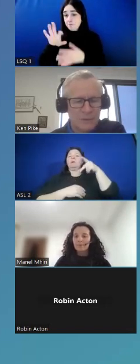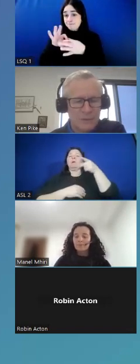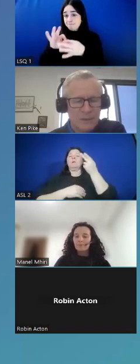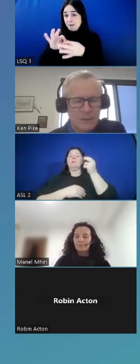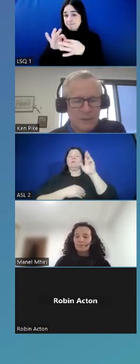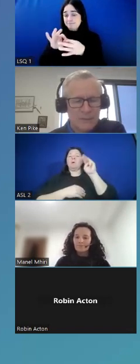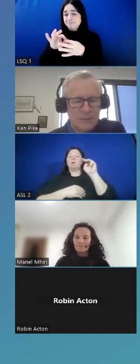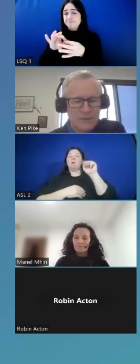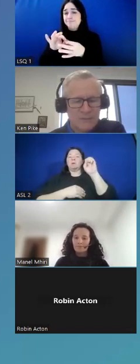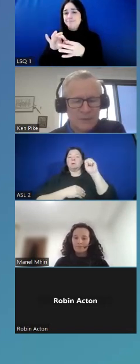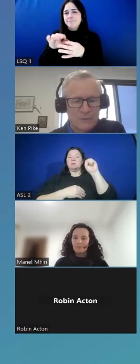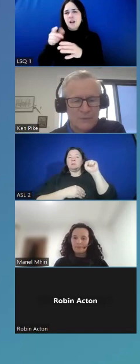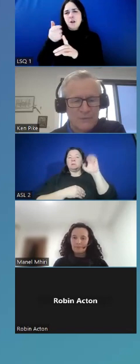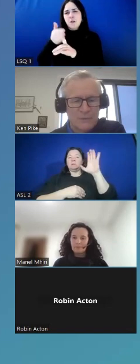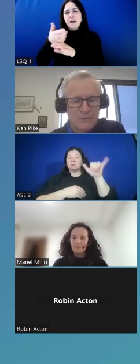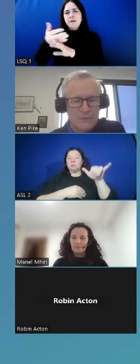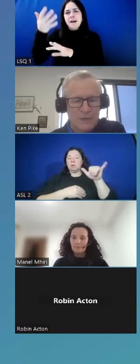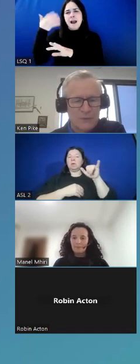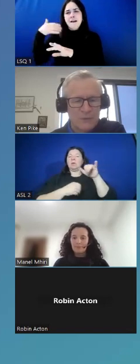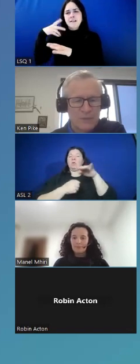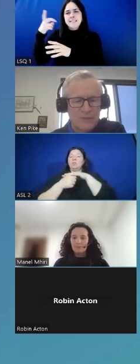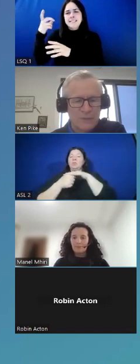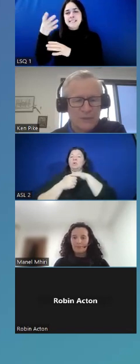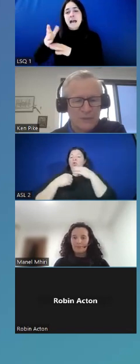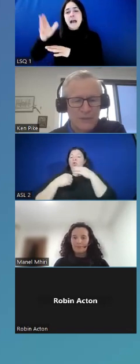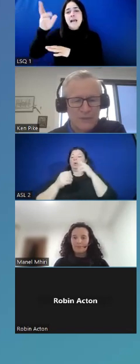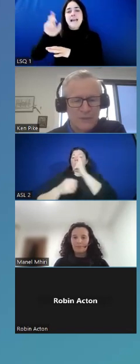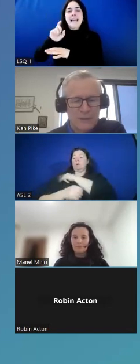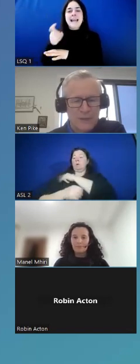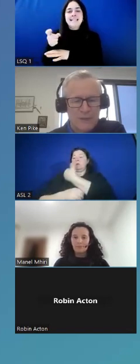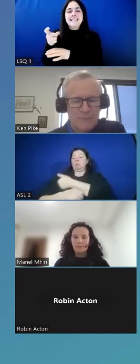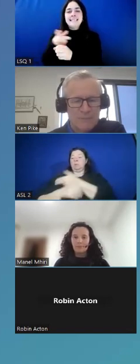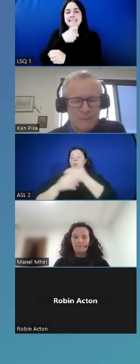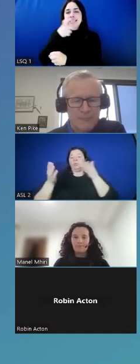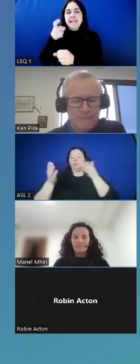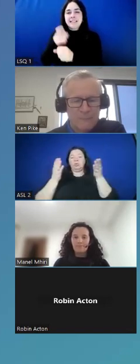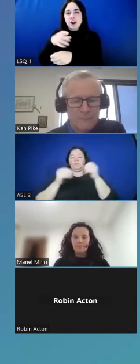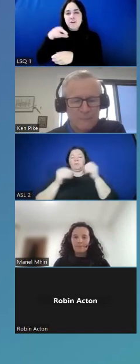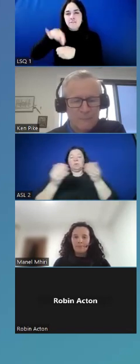regional hospital service here in New Brunswick.